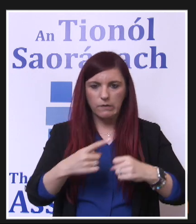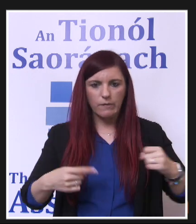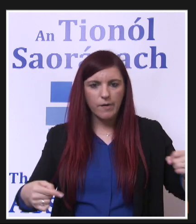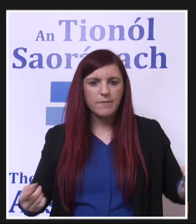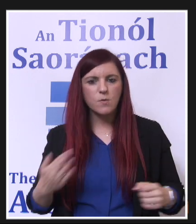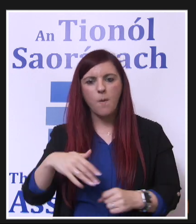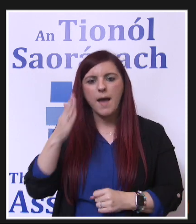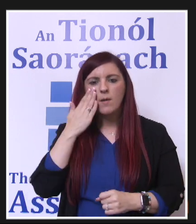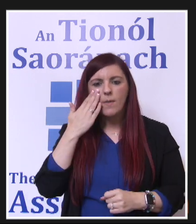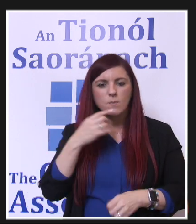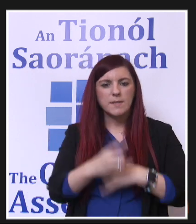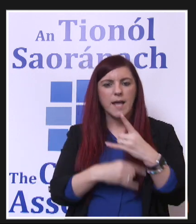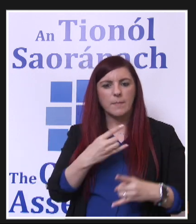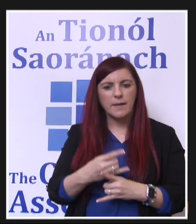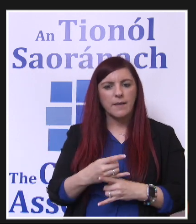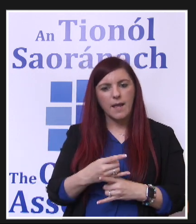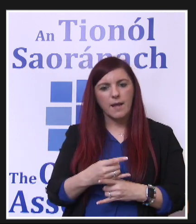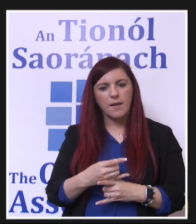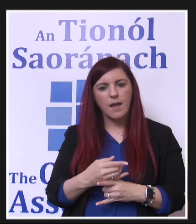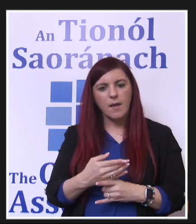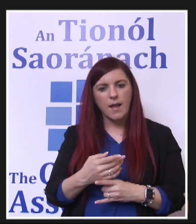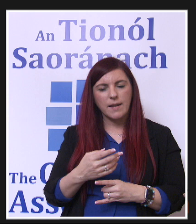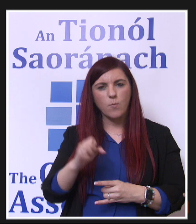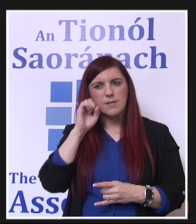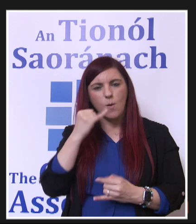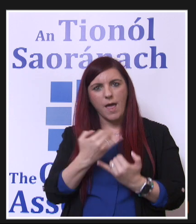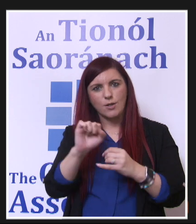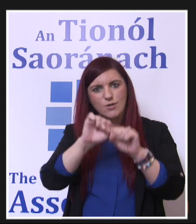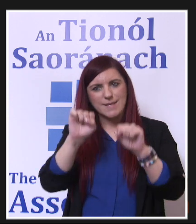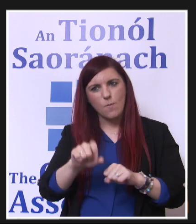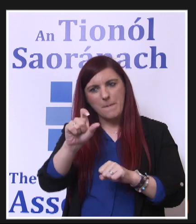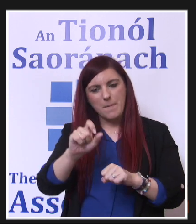way you're going about it will make your system stronger in the long run, but